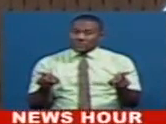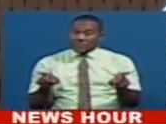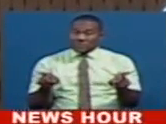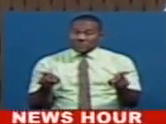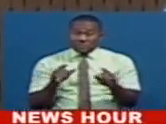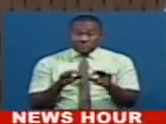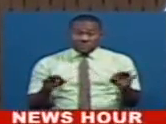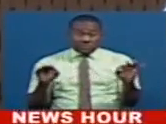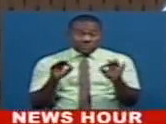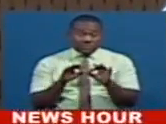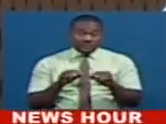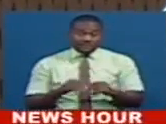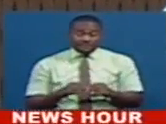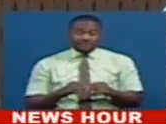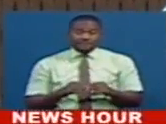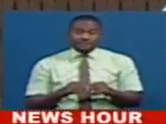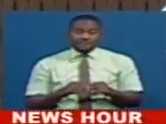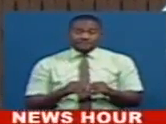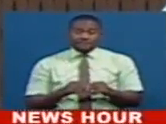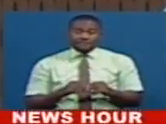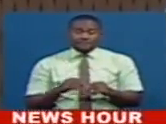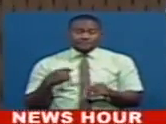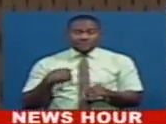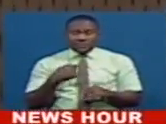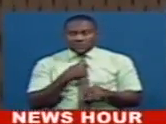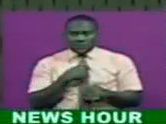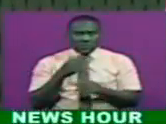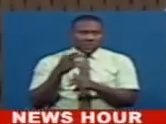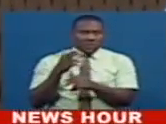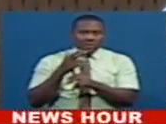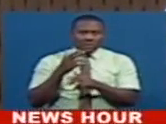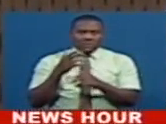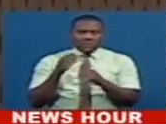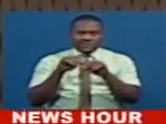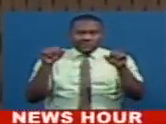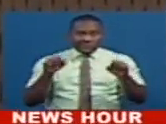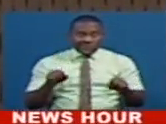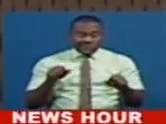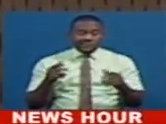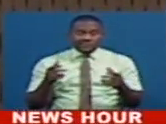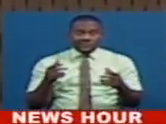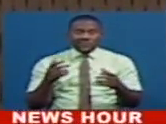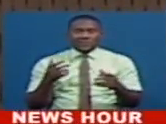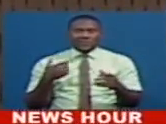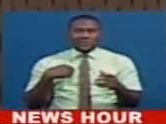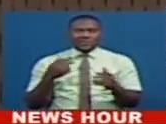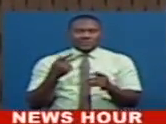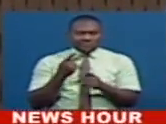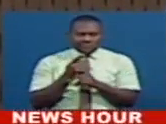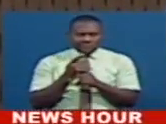It is important that as we inherit the system, we handle